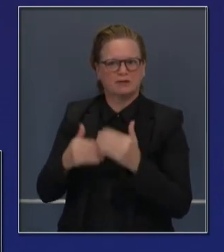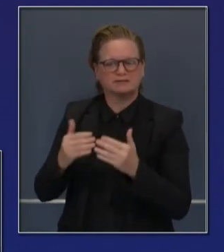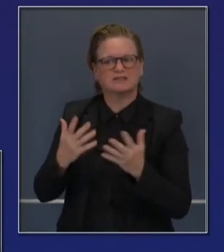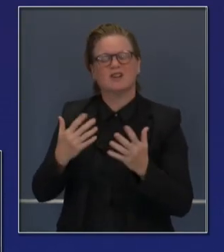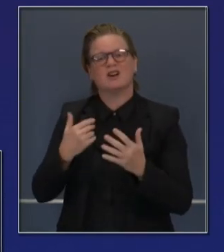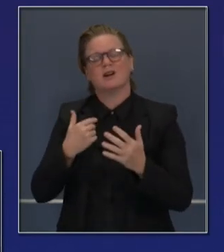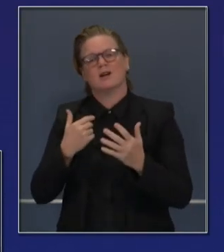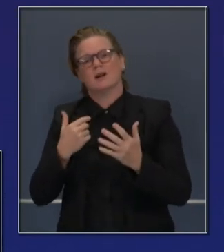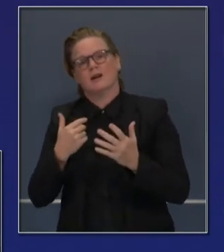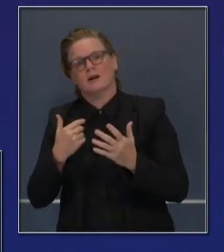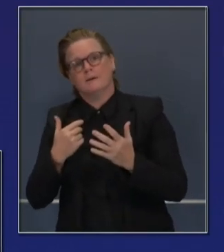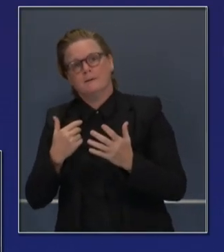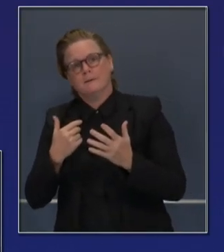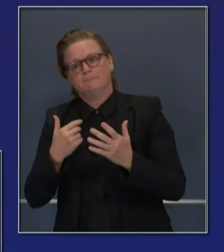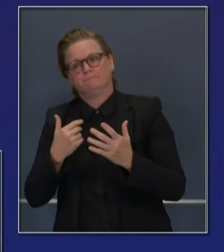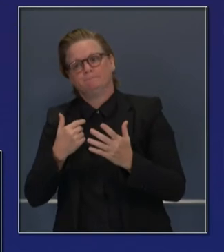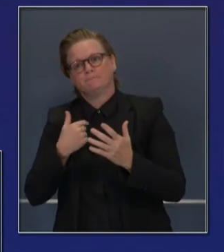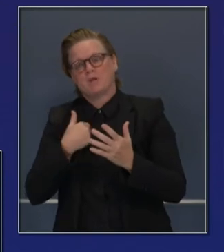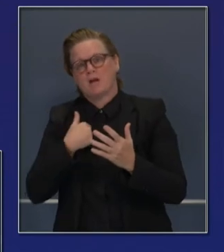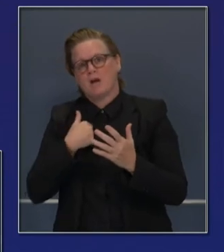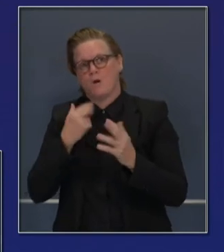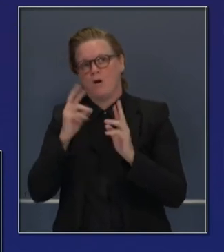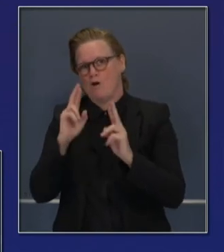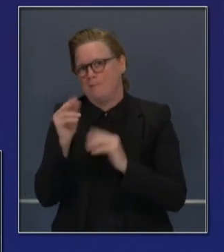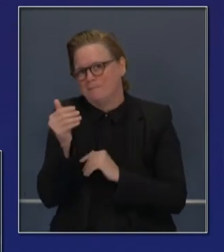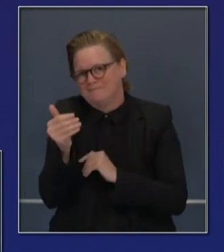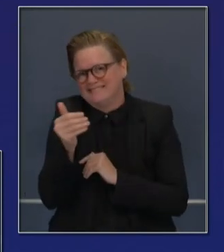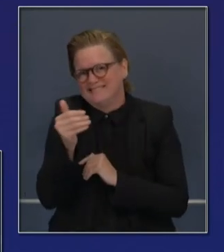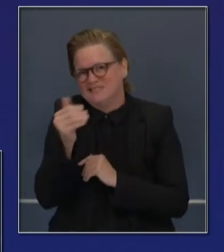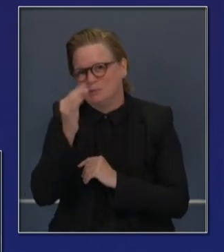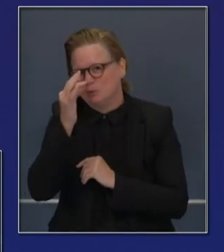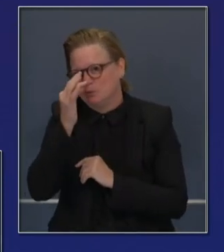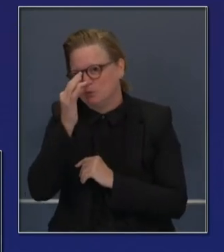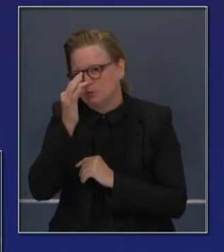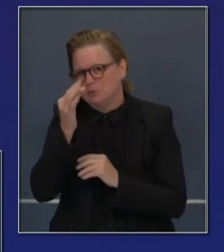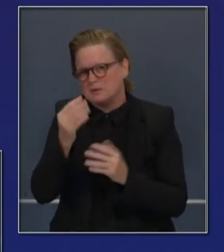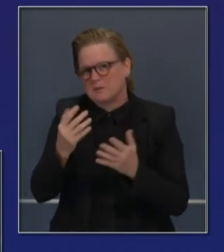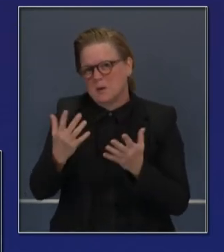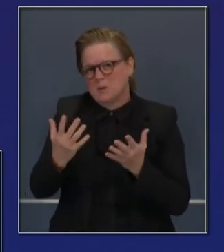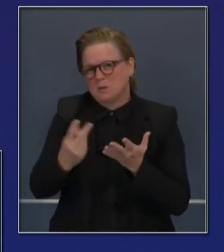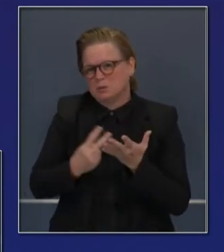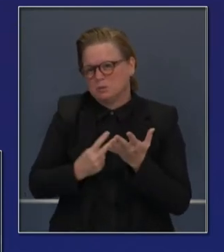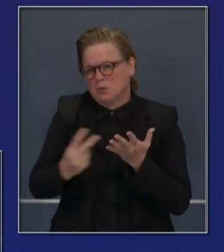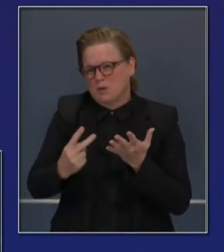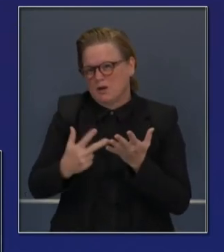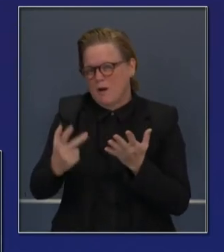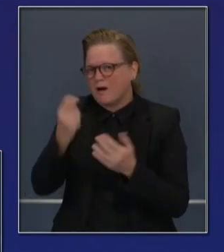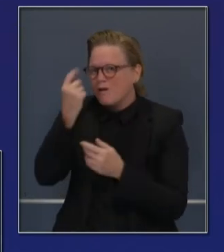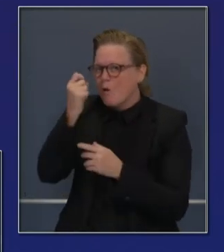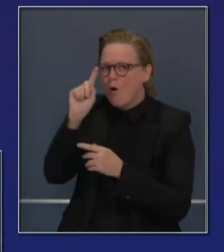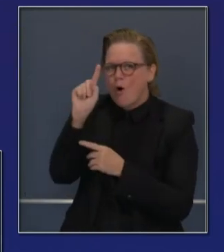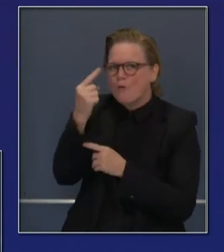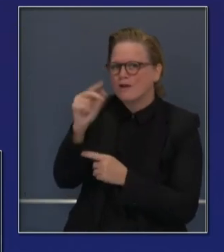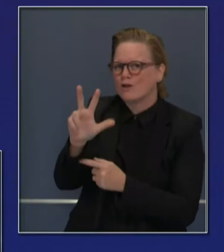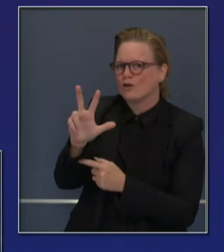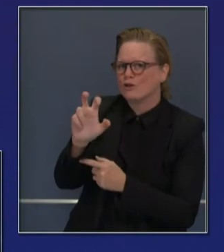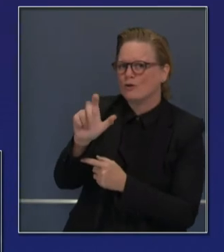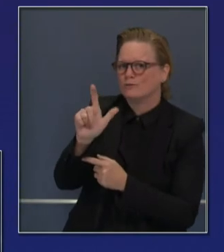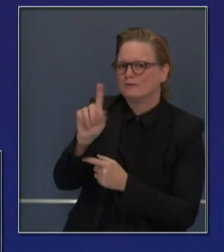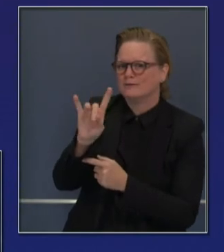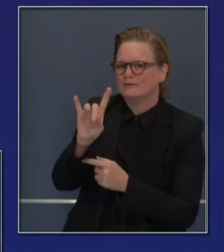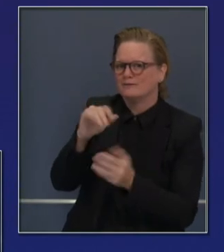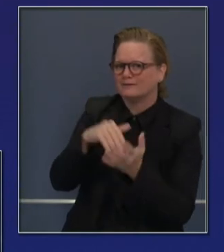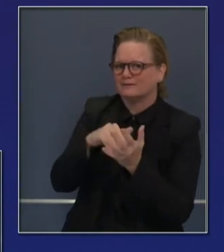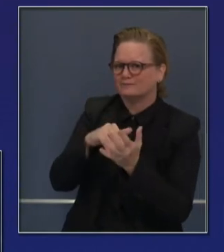date, but let's suffice it to say in the next few weeks, 327,000 doses. That'll be California's portion of the